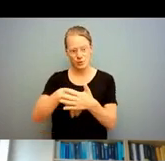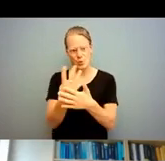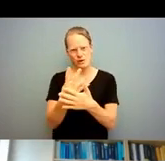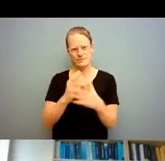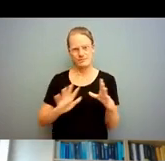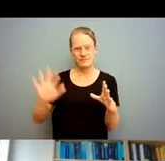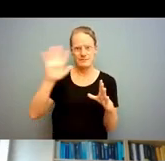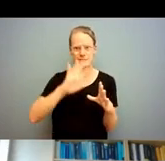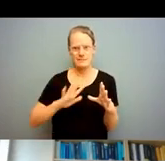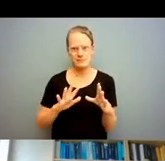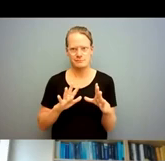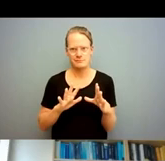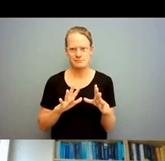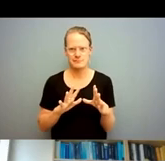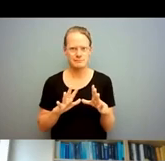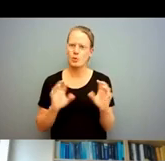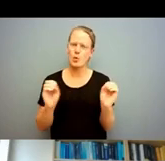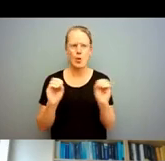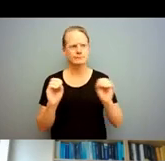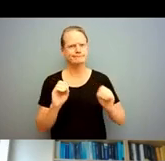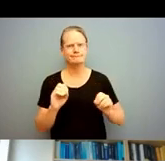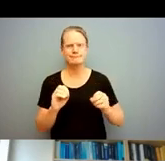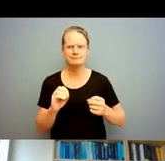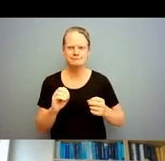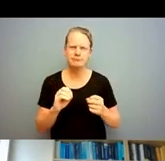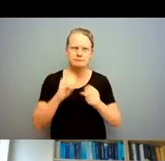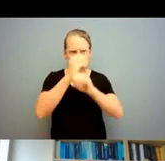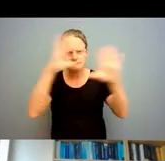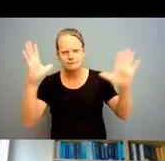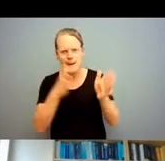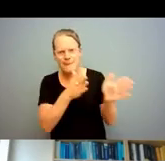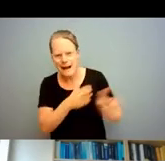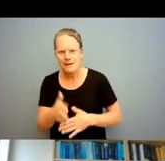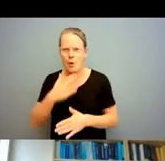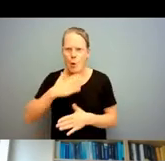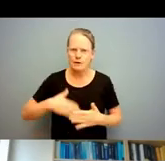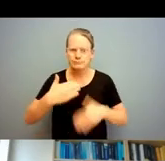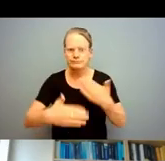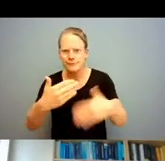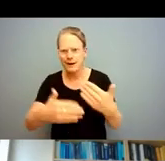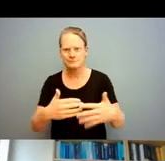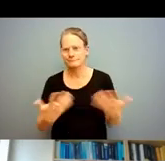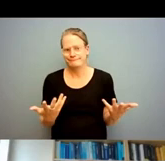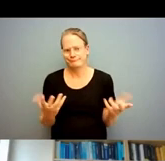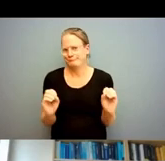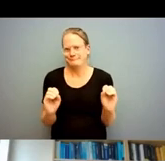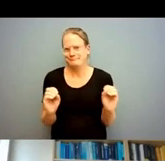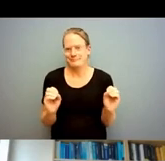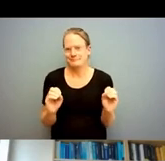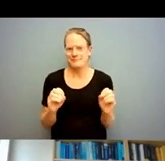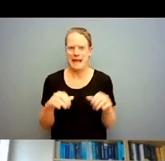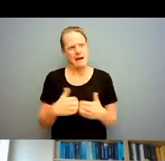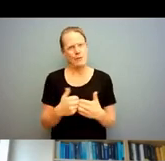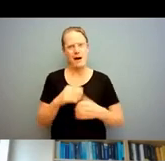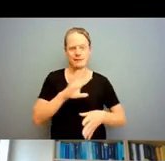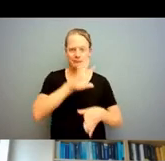comes to the implementation of the UN declaration. And that is really unfortunate, since a lot of